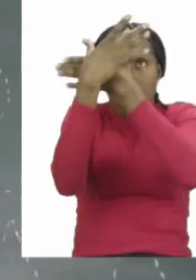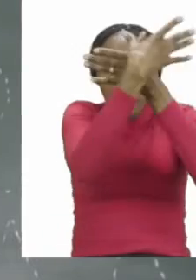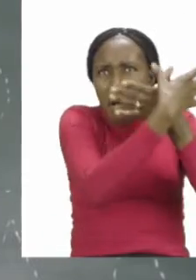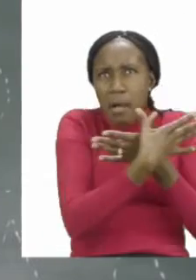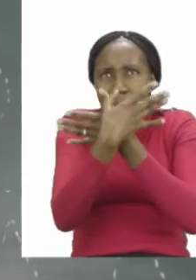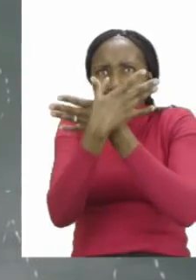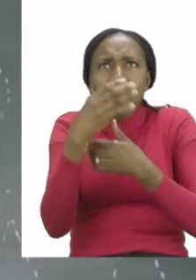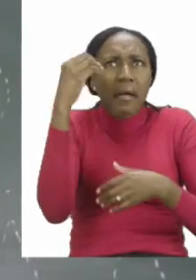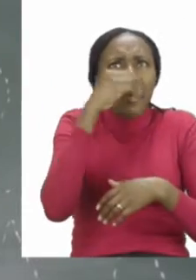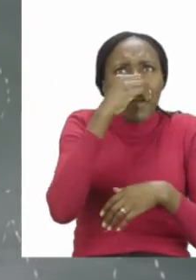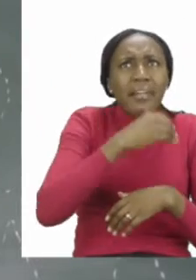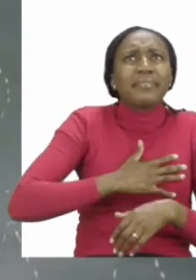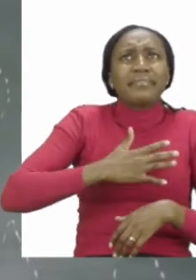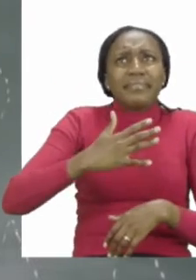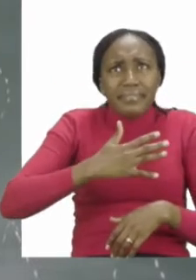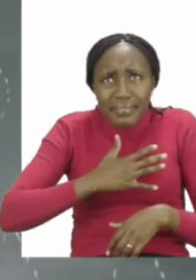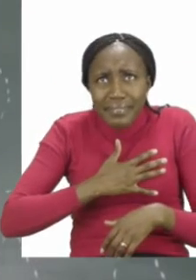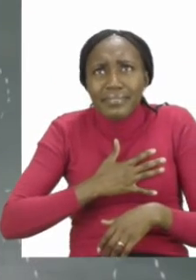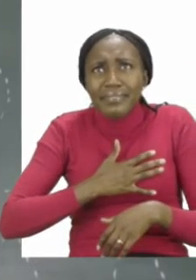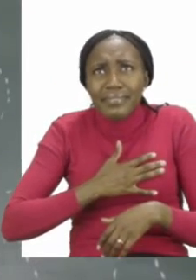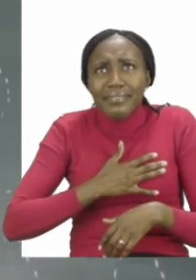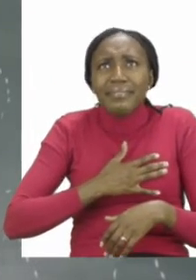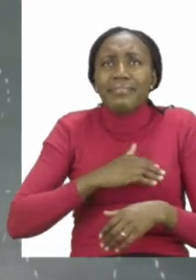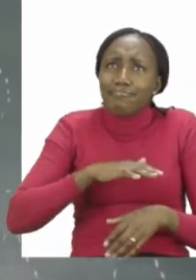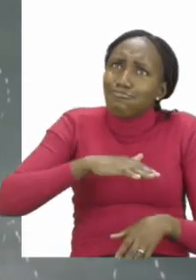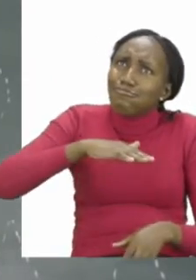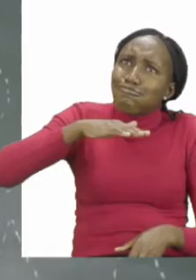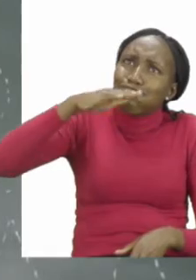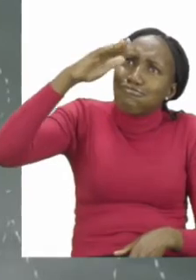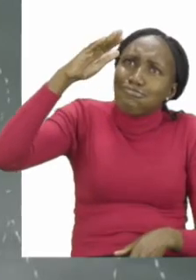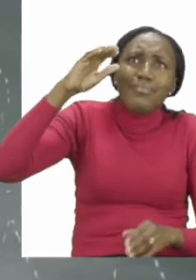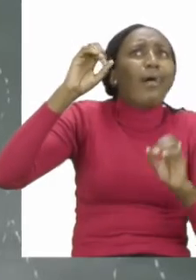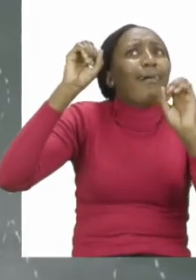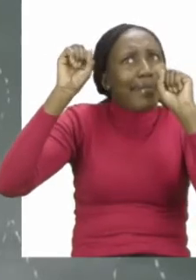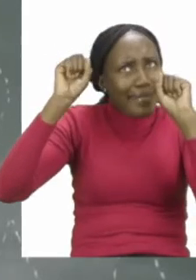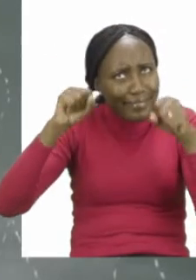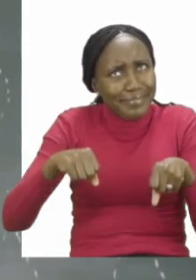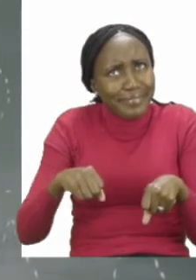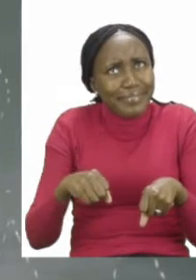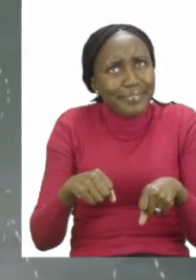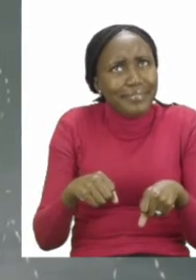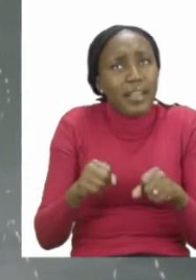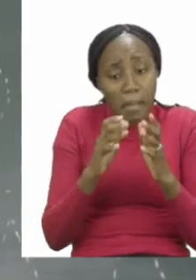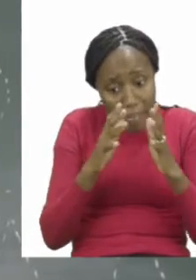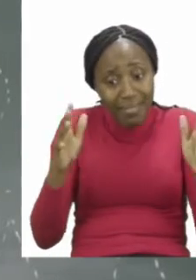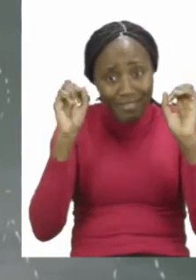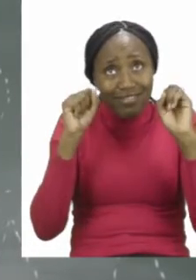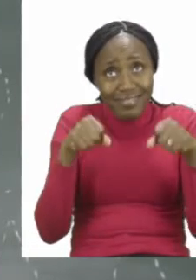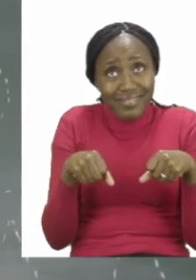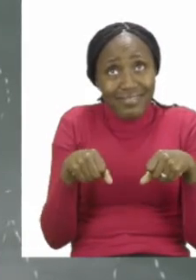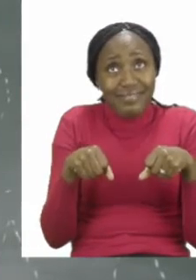eat and breathe and grow? Yes, it can. So